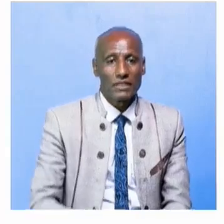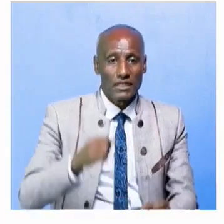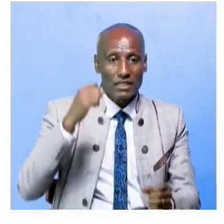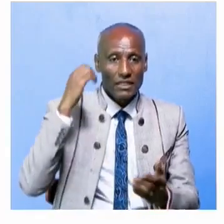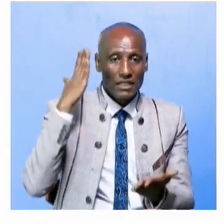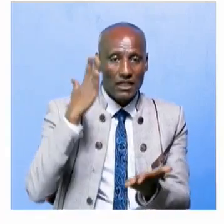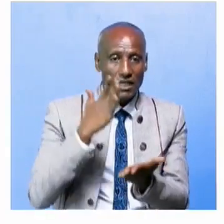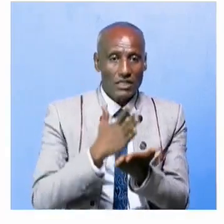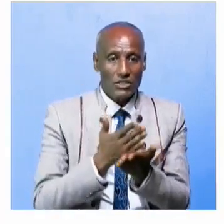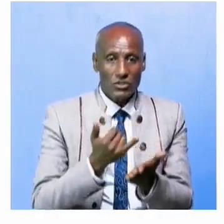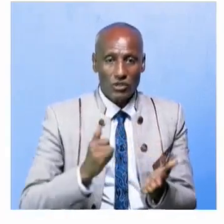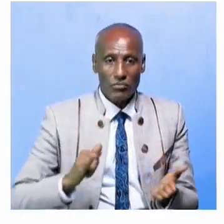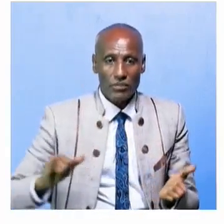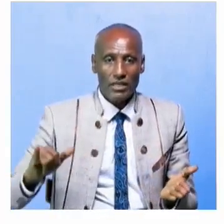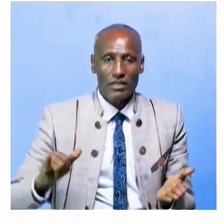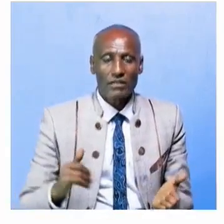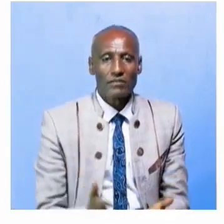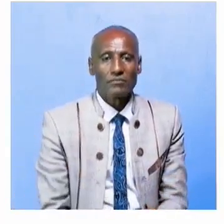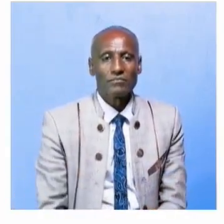stopping